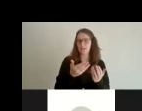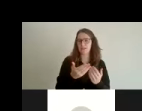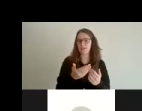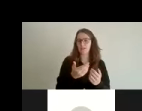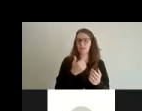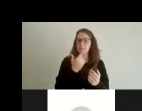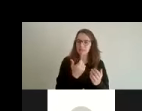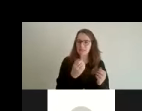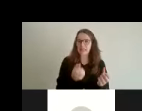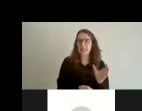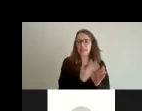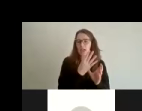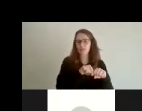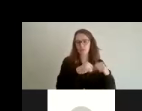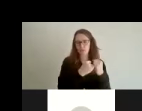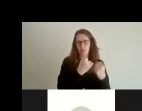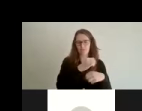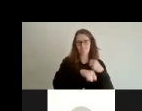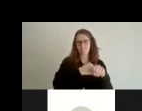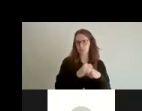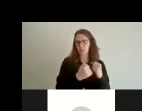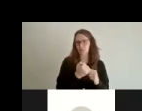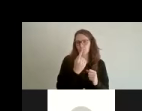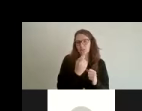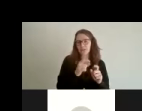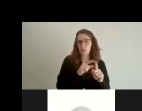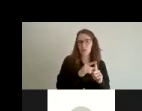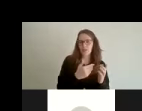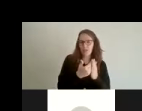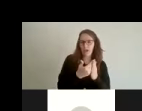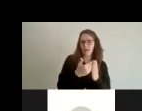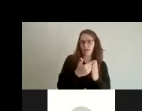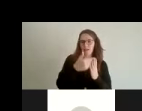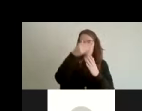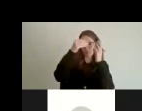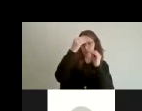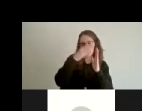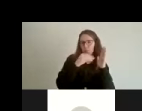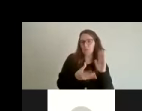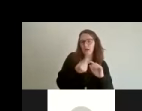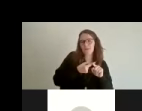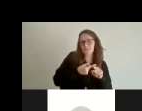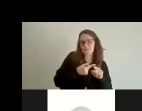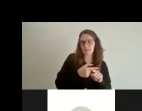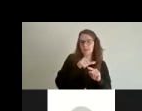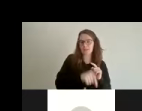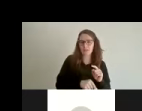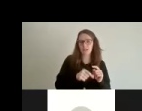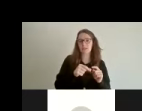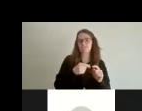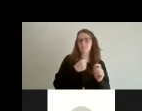mobility. We have to enrich our learning. We have to be in tune with time. And we have also, as already been pointed